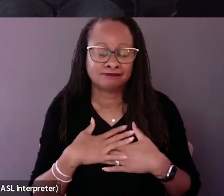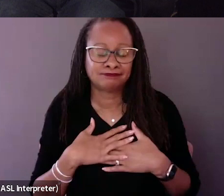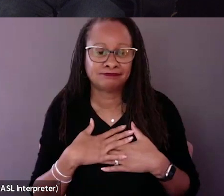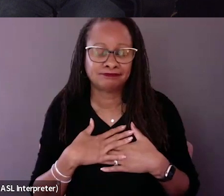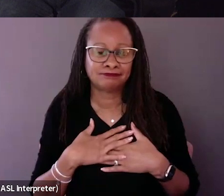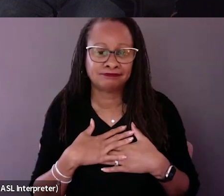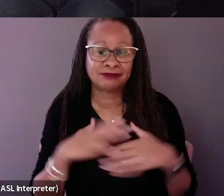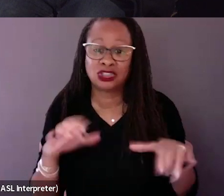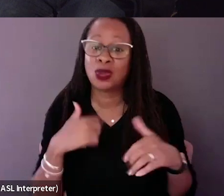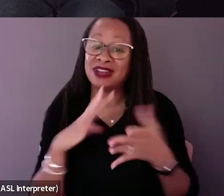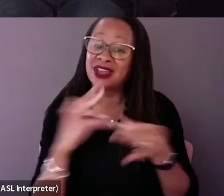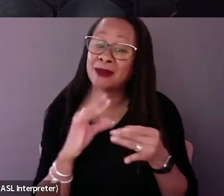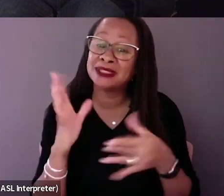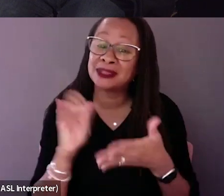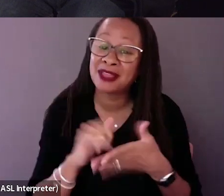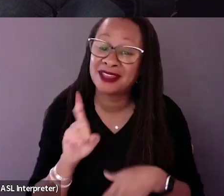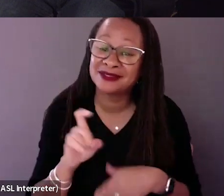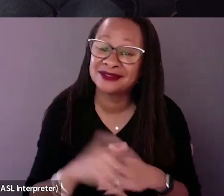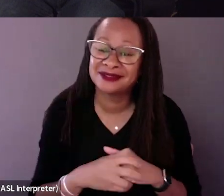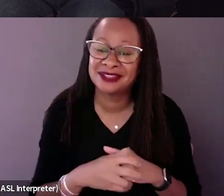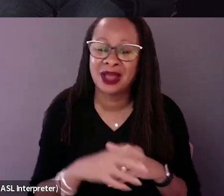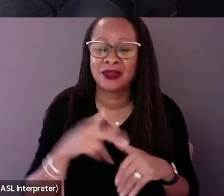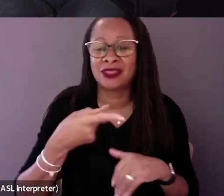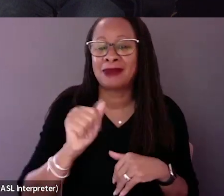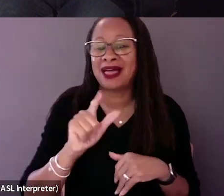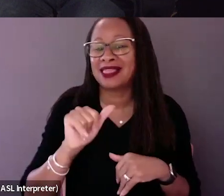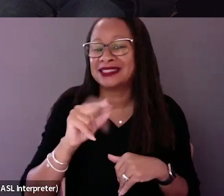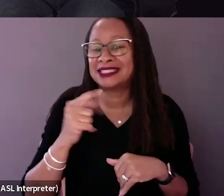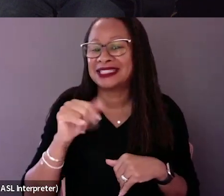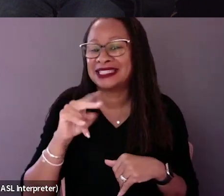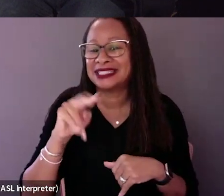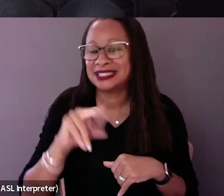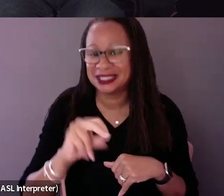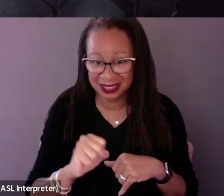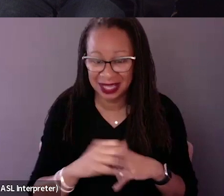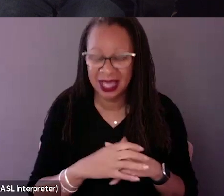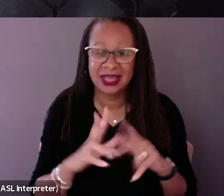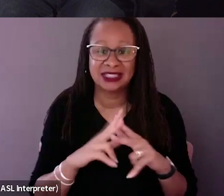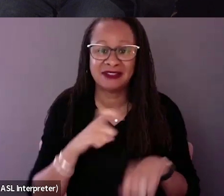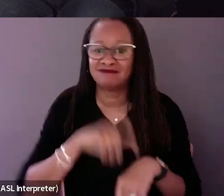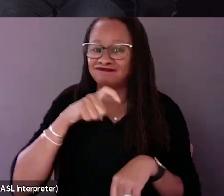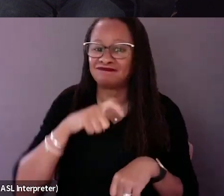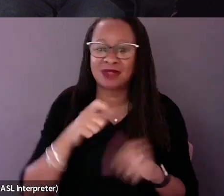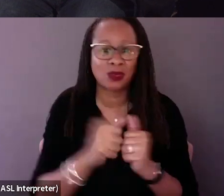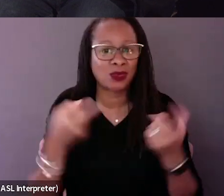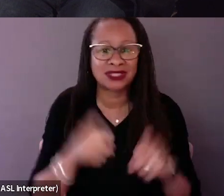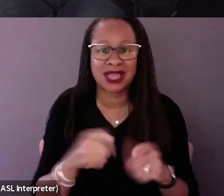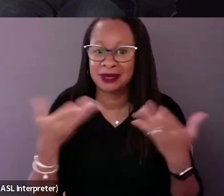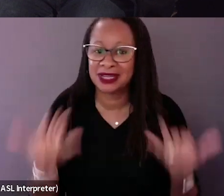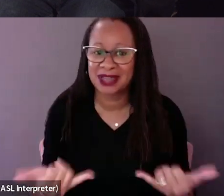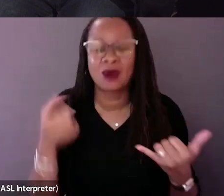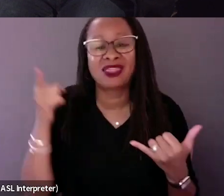Do you have any comments on this with the Palestinians? It's so timely with what's going on